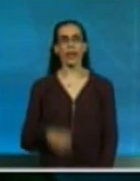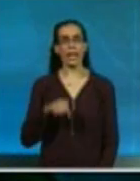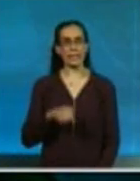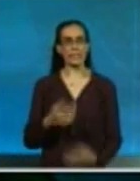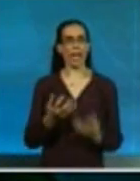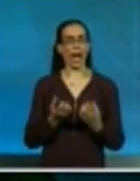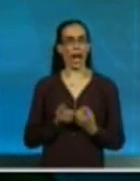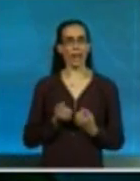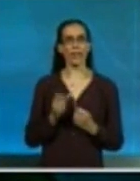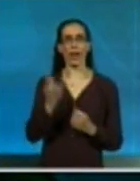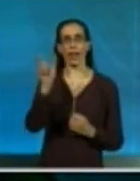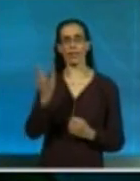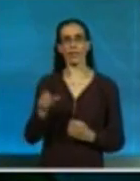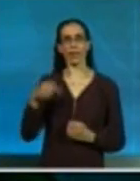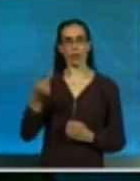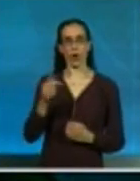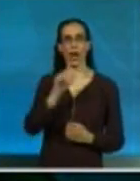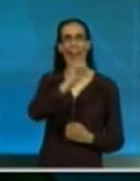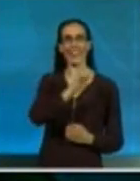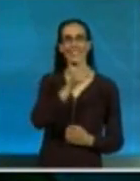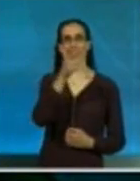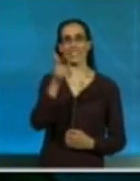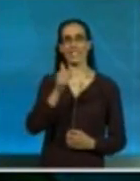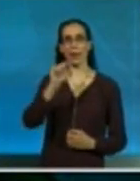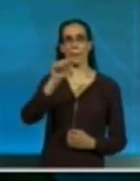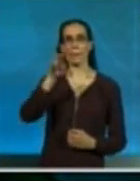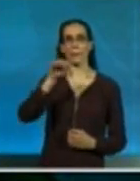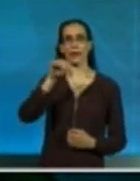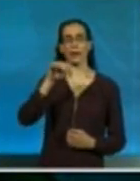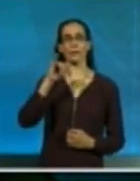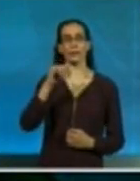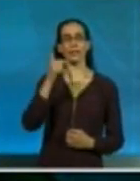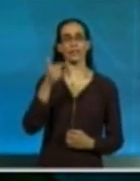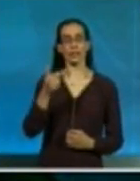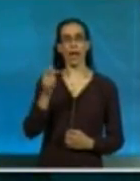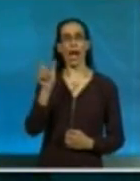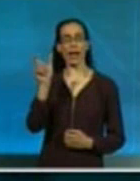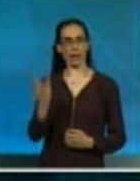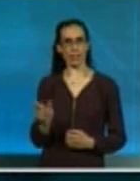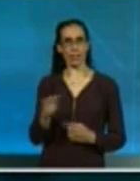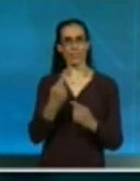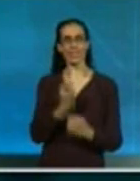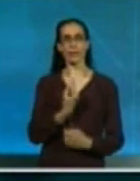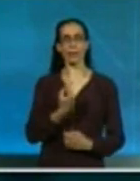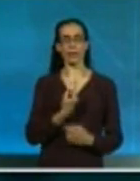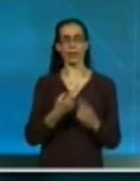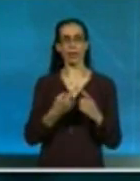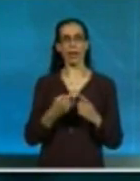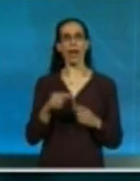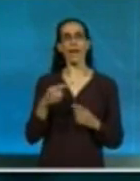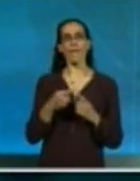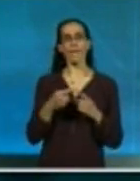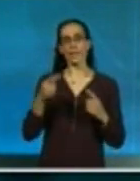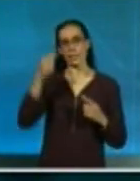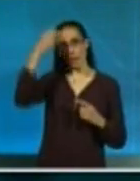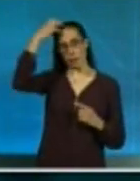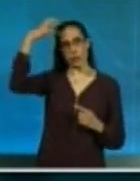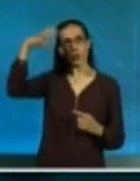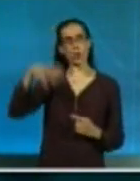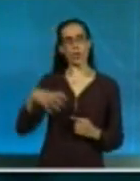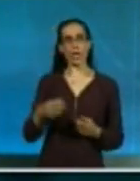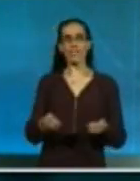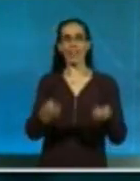Mija jessa l-kandidat Sur Adrian Zammit, kandidat independenti li ser ikun jgħid